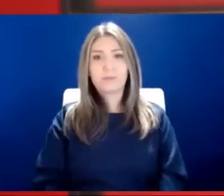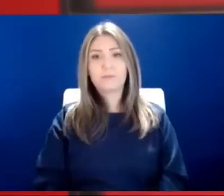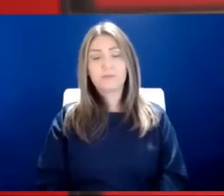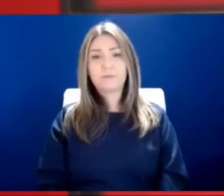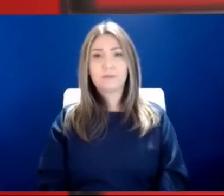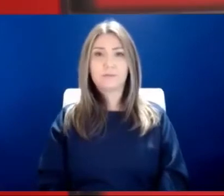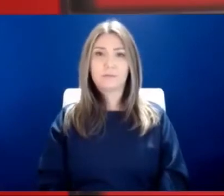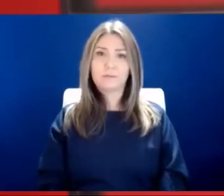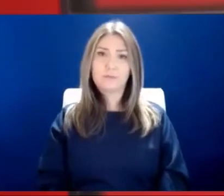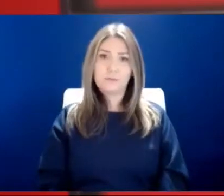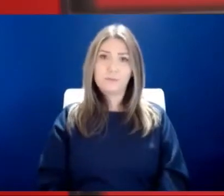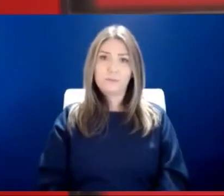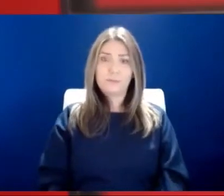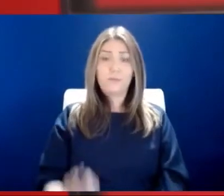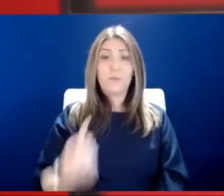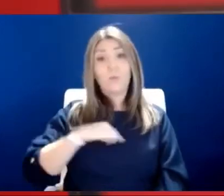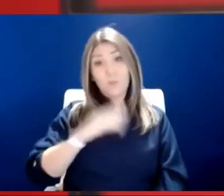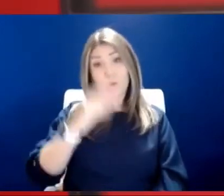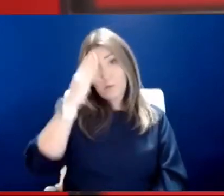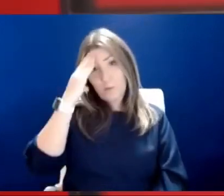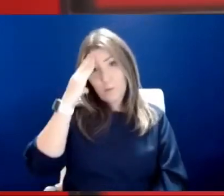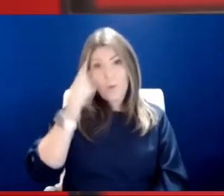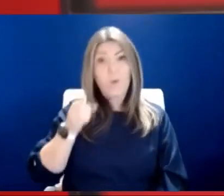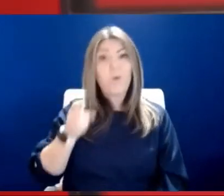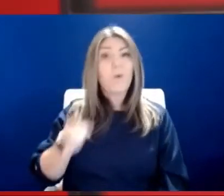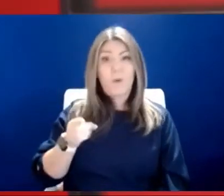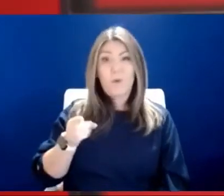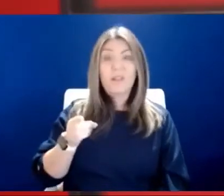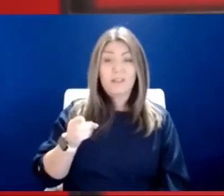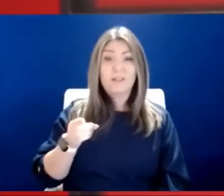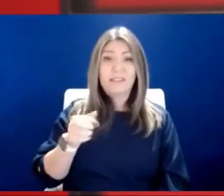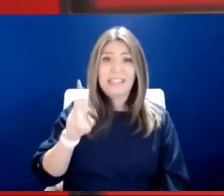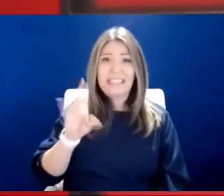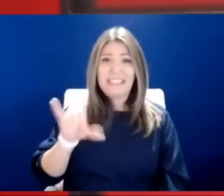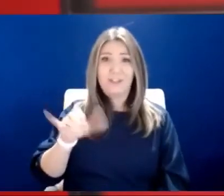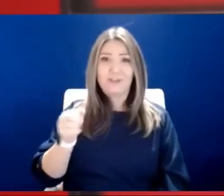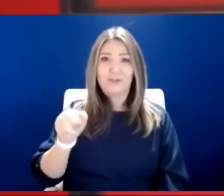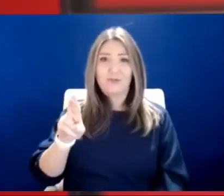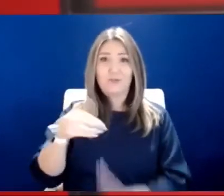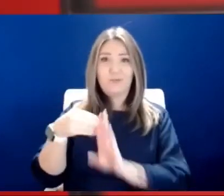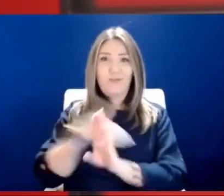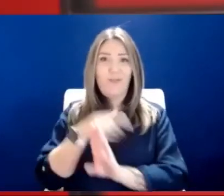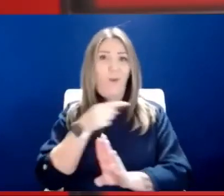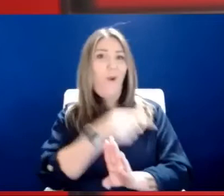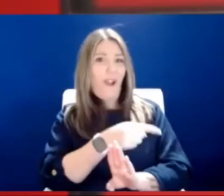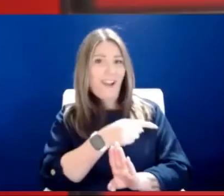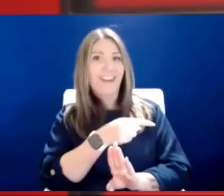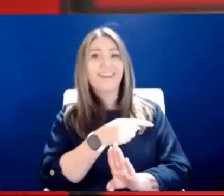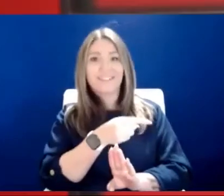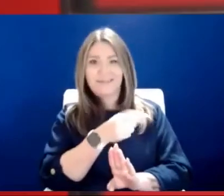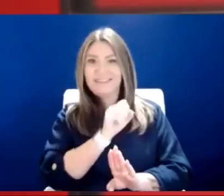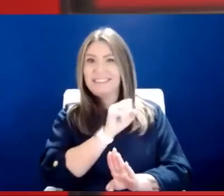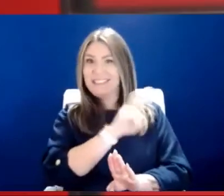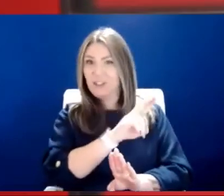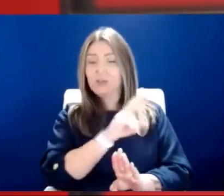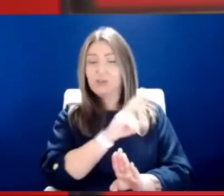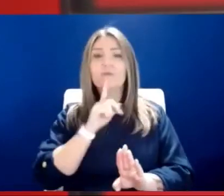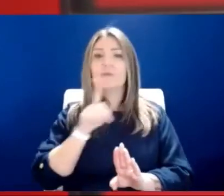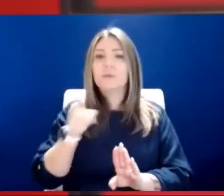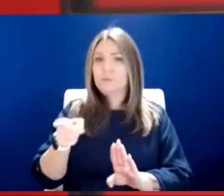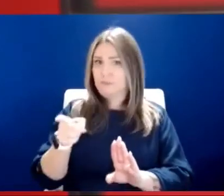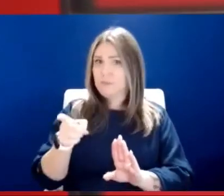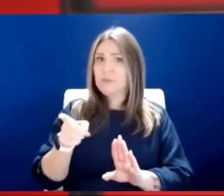we knew Gary Jr. way before Gary. He has been with our health system a couple of